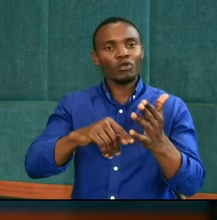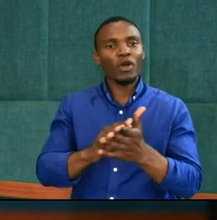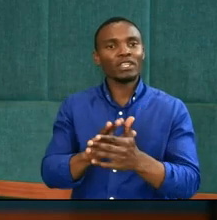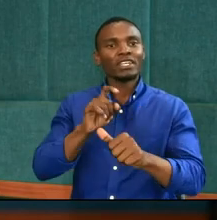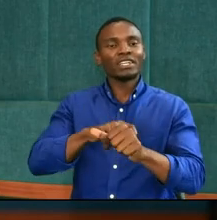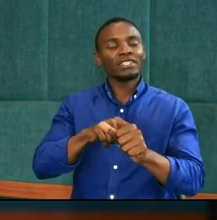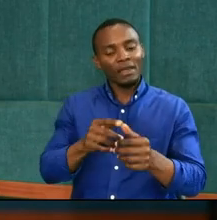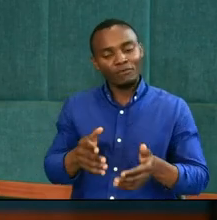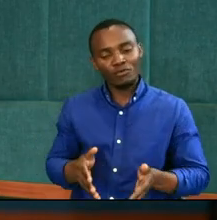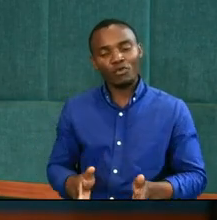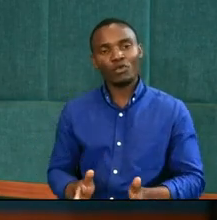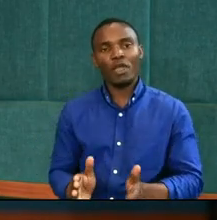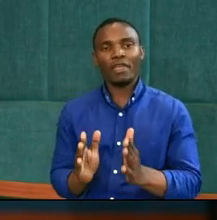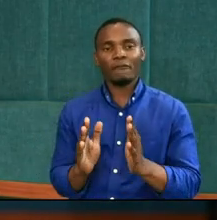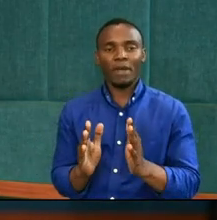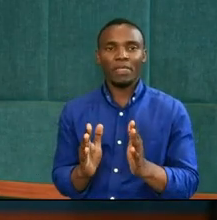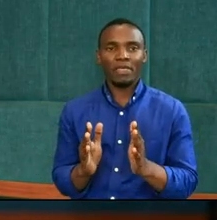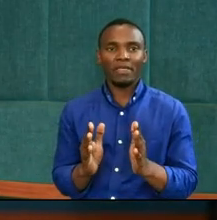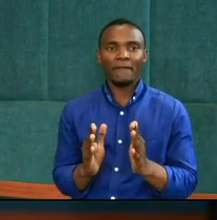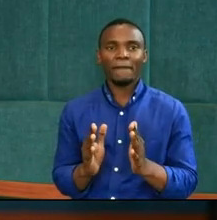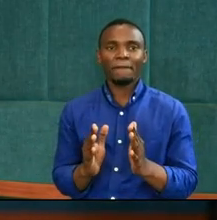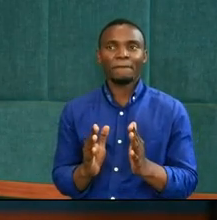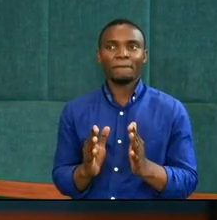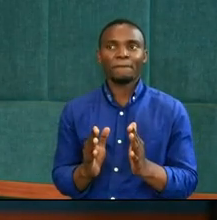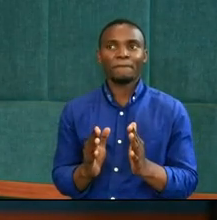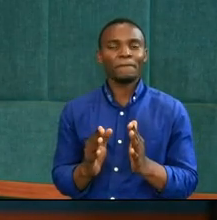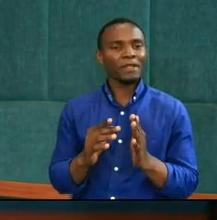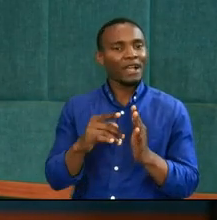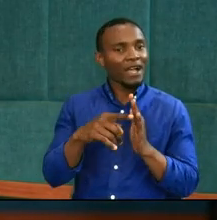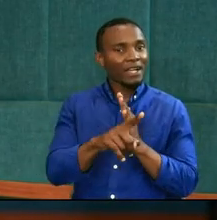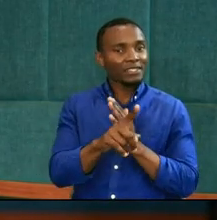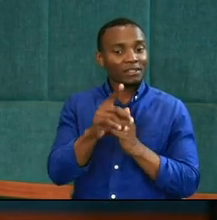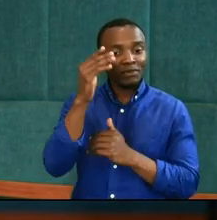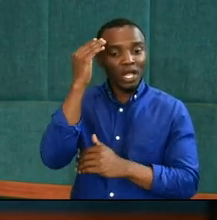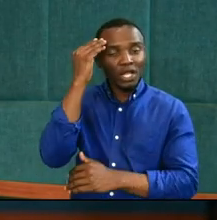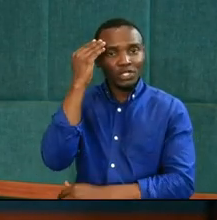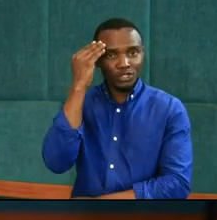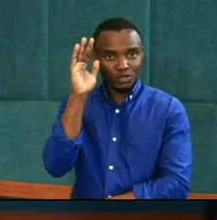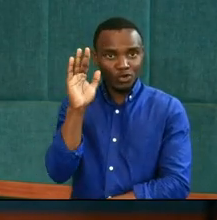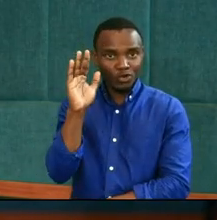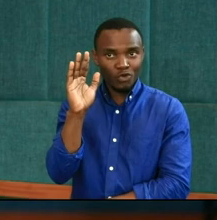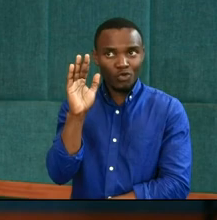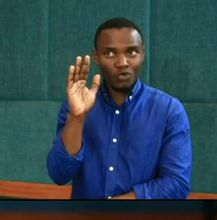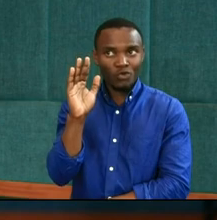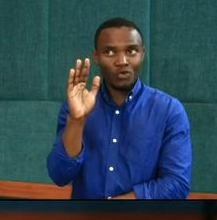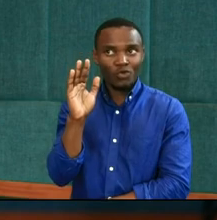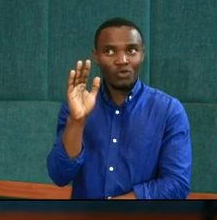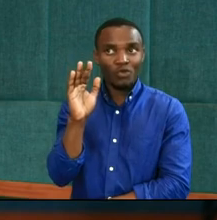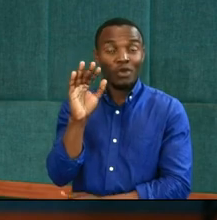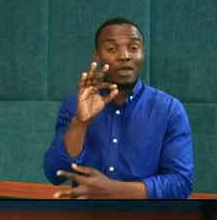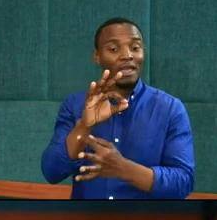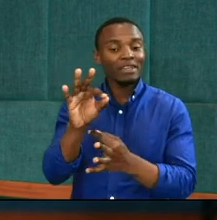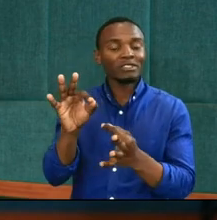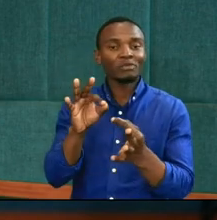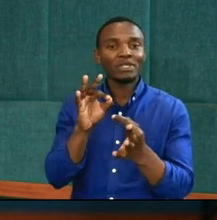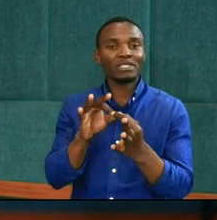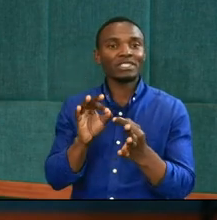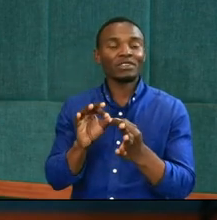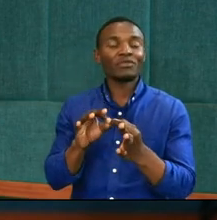time when the baby is supposed to come, she does not know